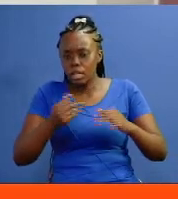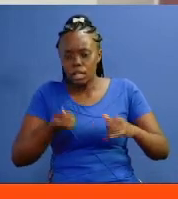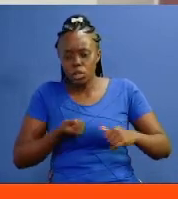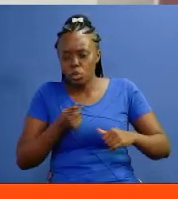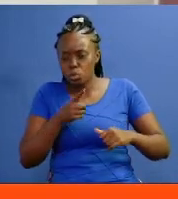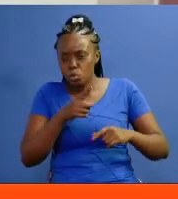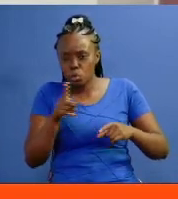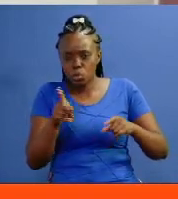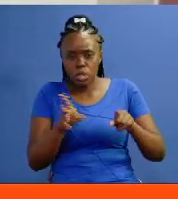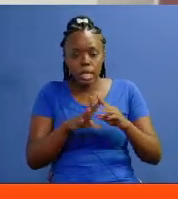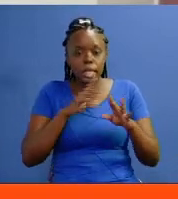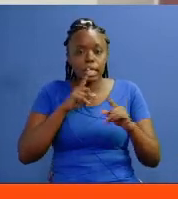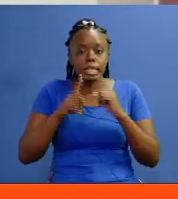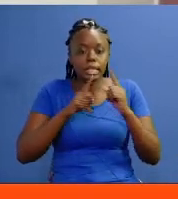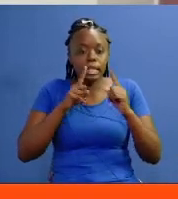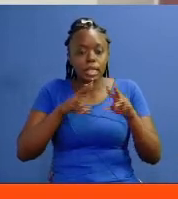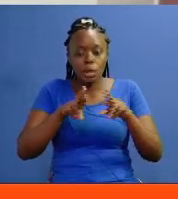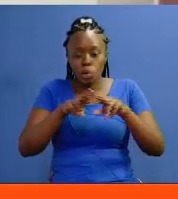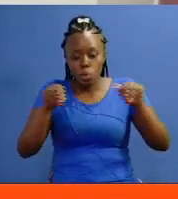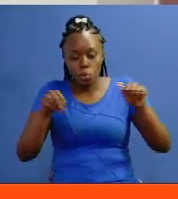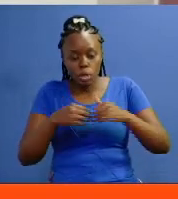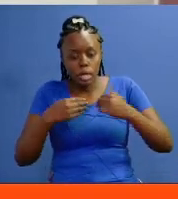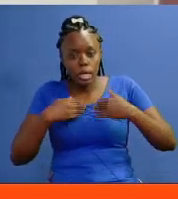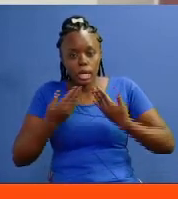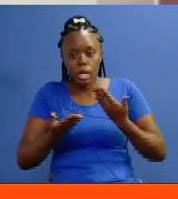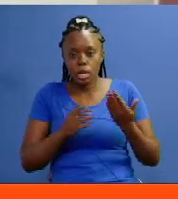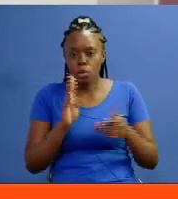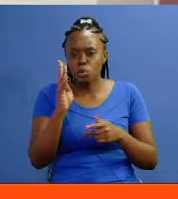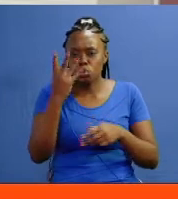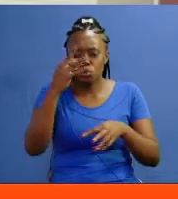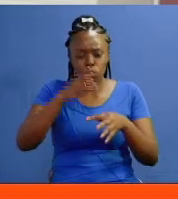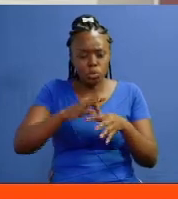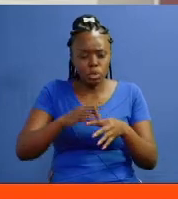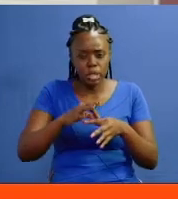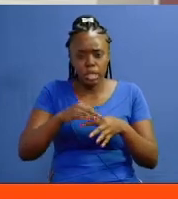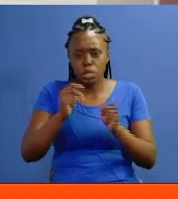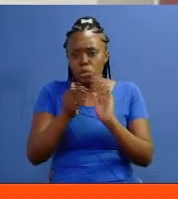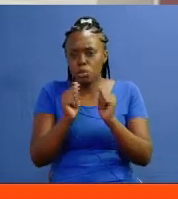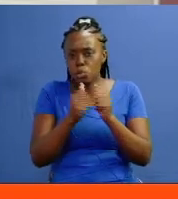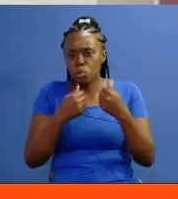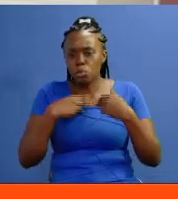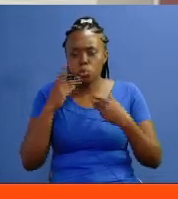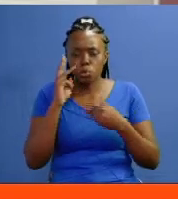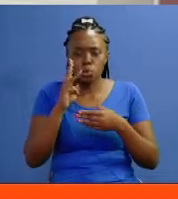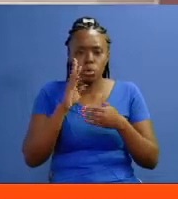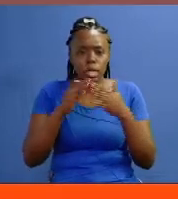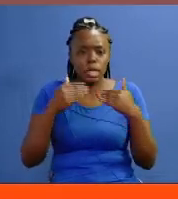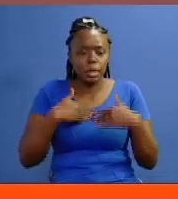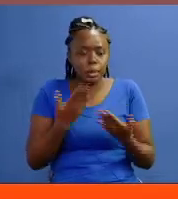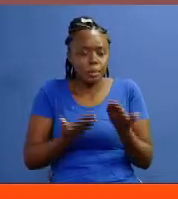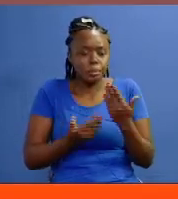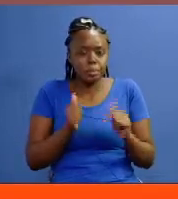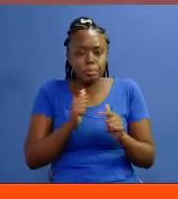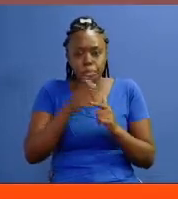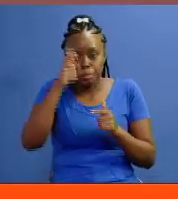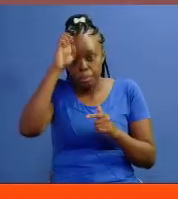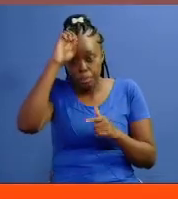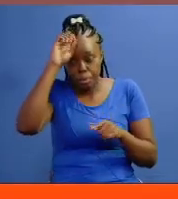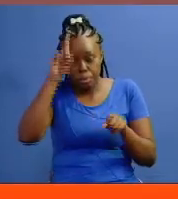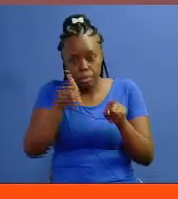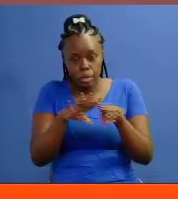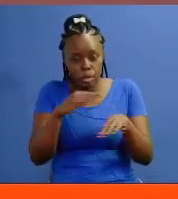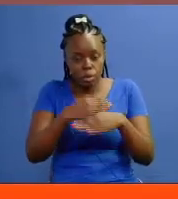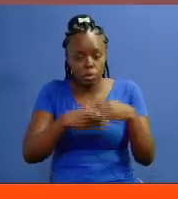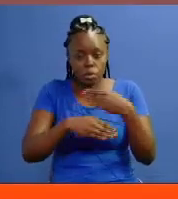Rose Mbua told the panel that sensitization on the forthcoming general elections would be active civic education and innovation